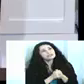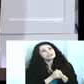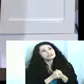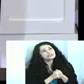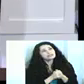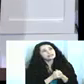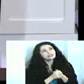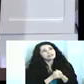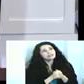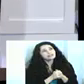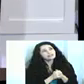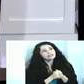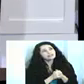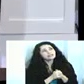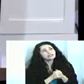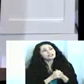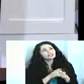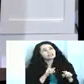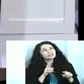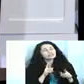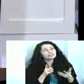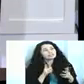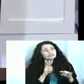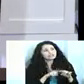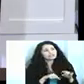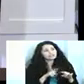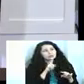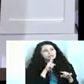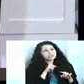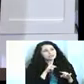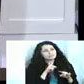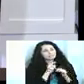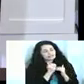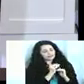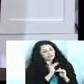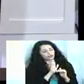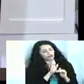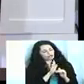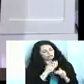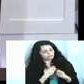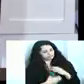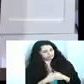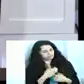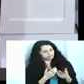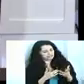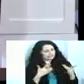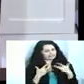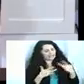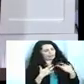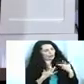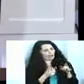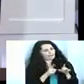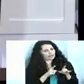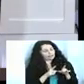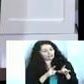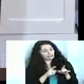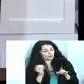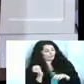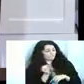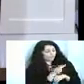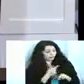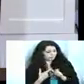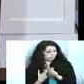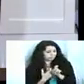transformation that happened in her life. It says that she ran back to the town with the village where she came from, and